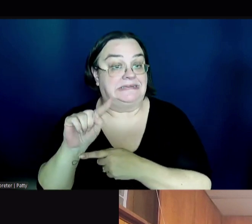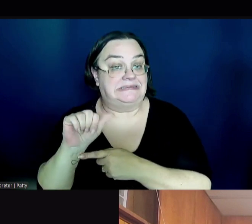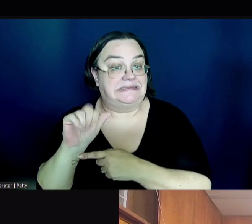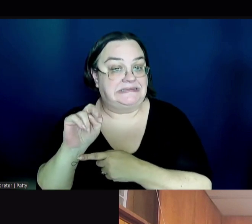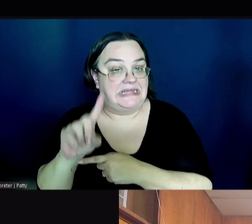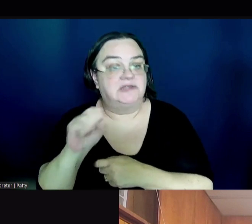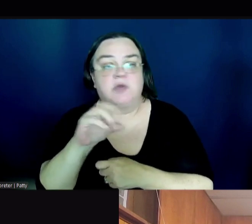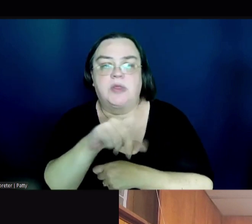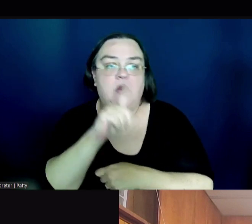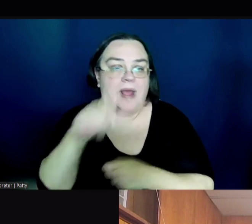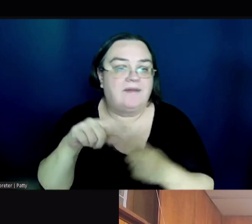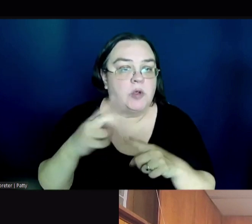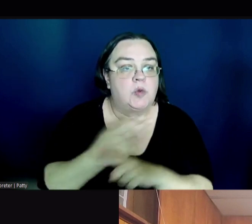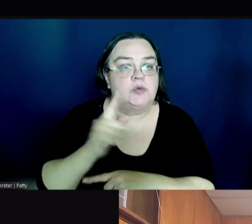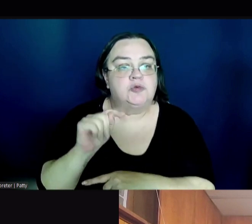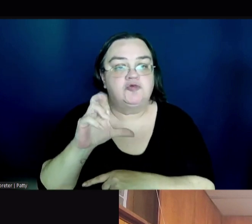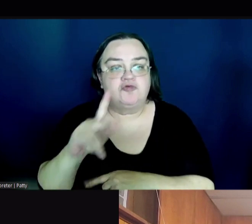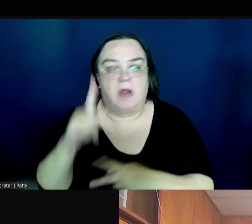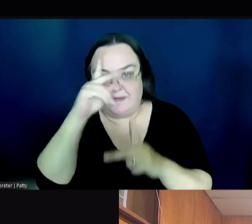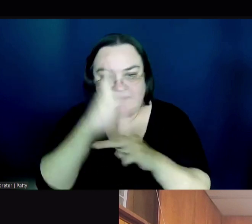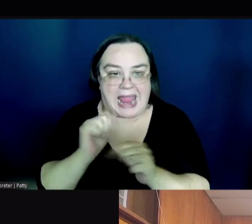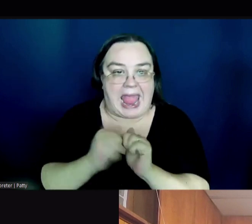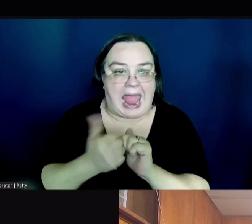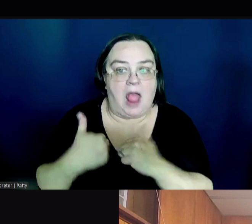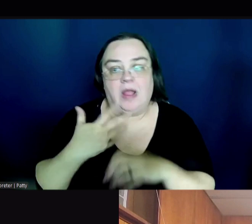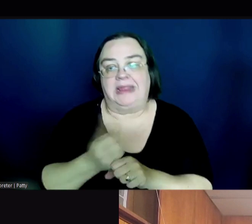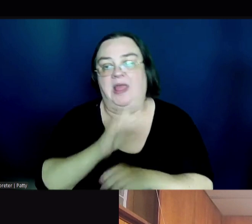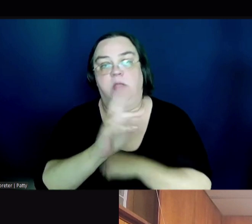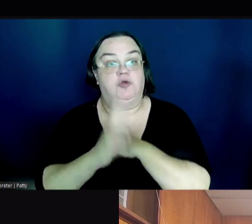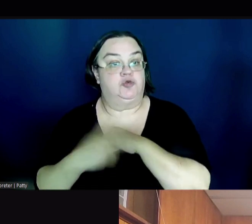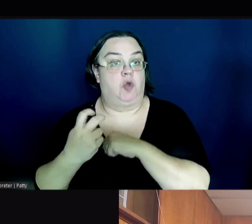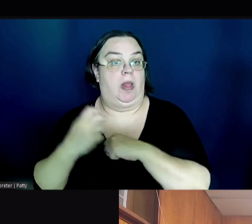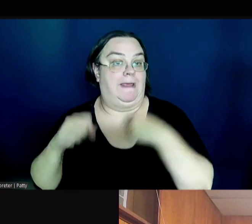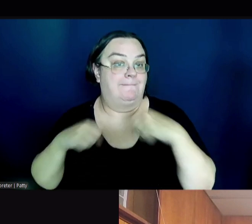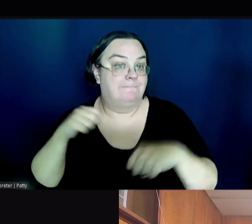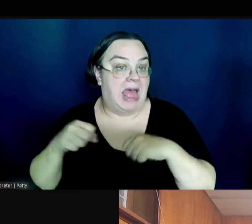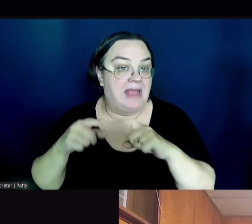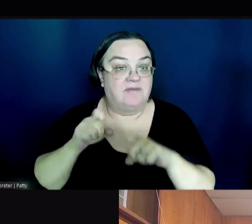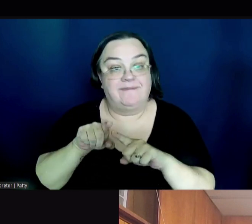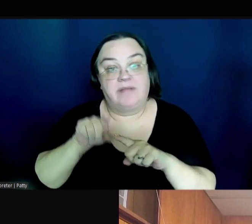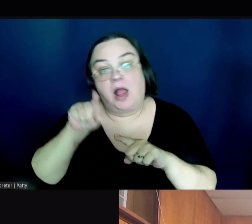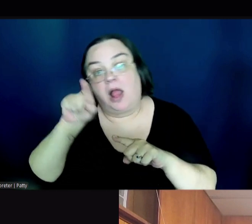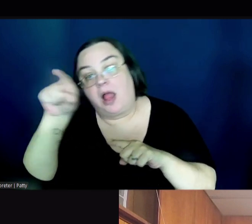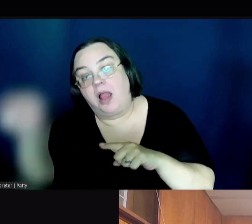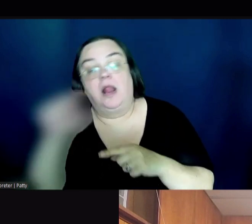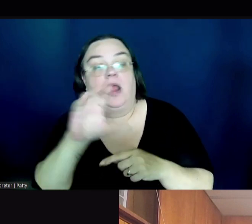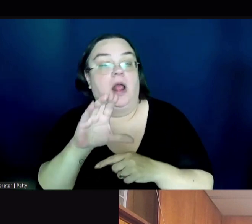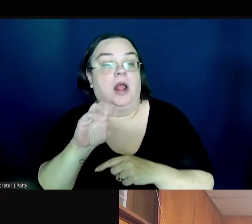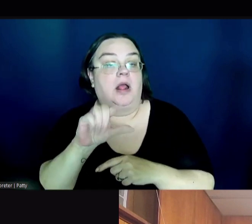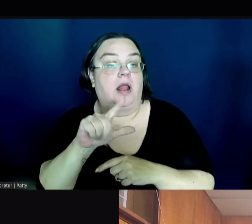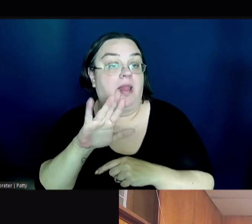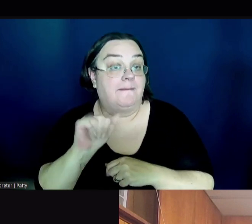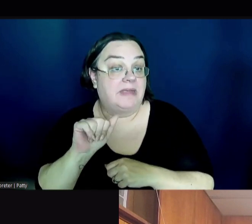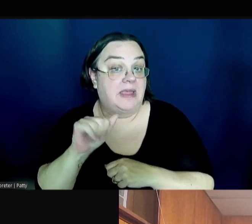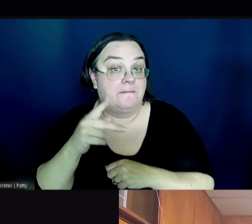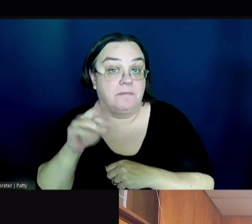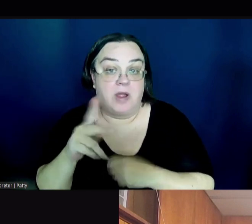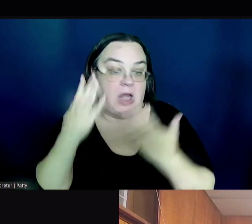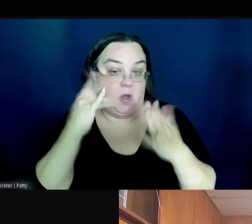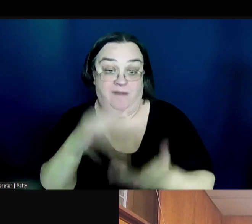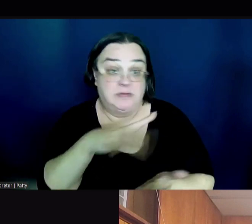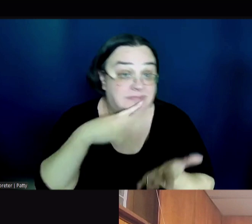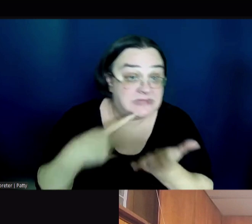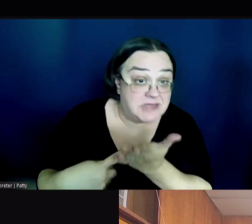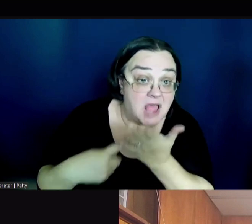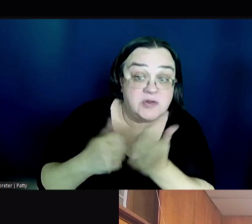figure out how to get their stolen bikes from further down Columbia Park Road. So I don't know if you all have been in discussions with them.